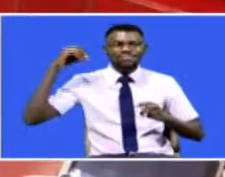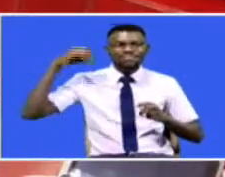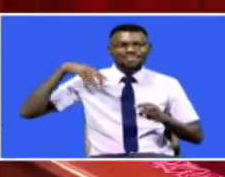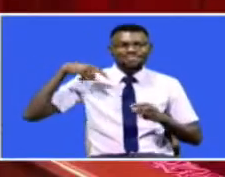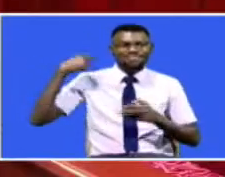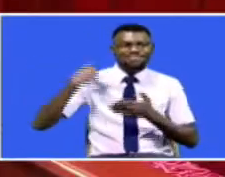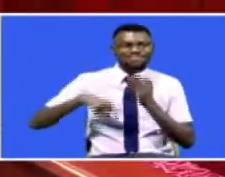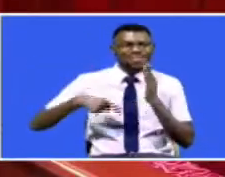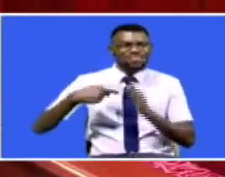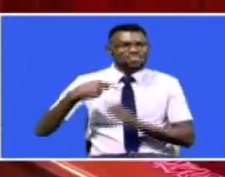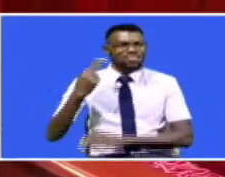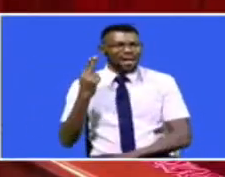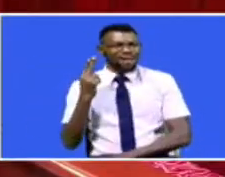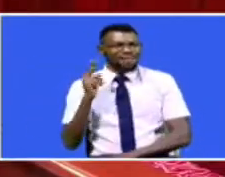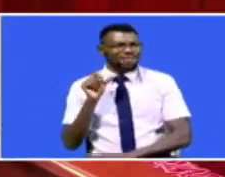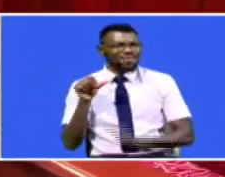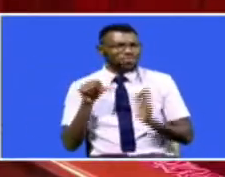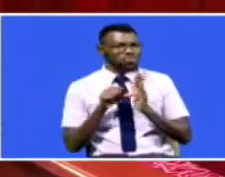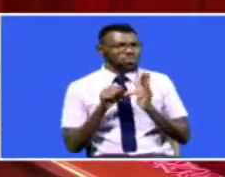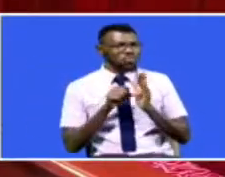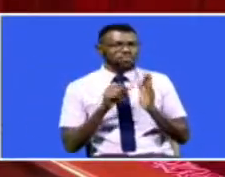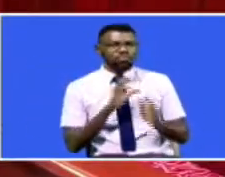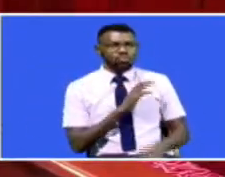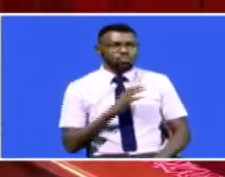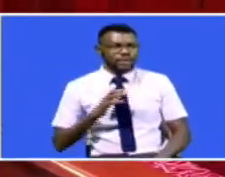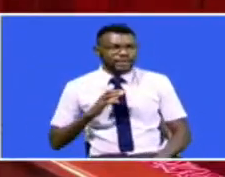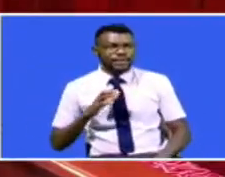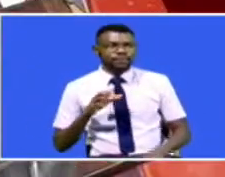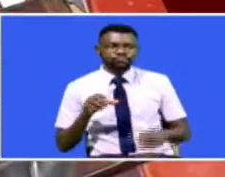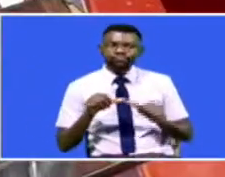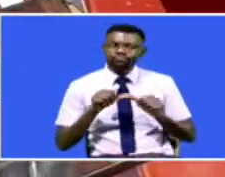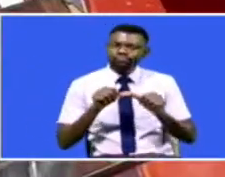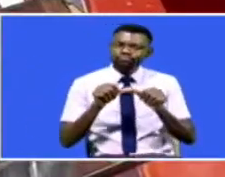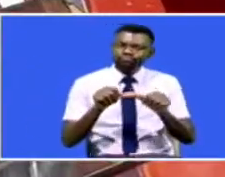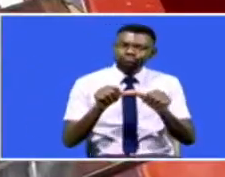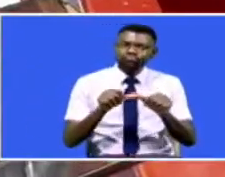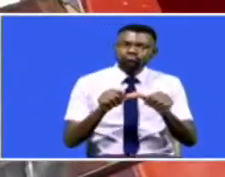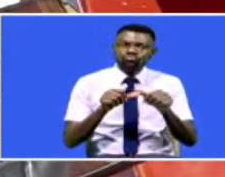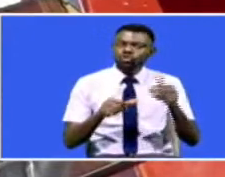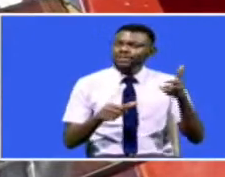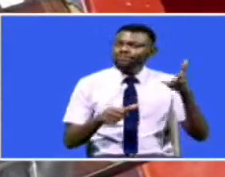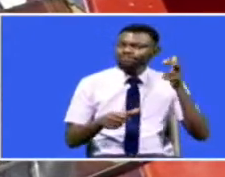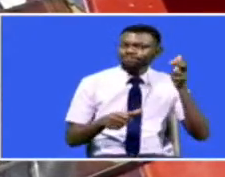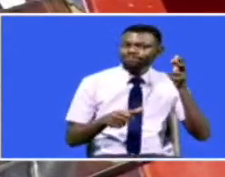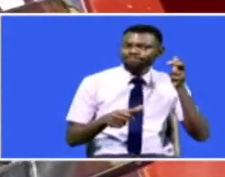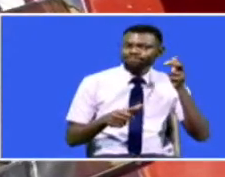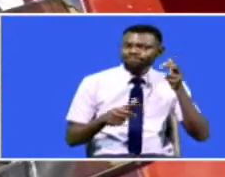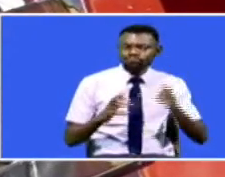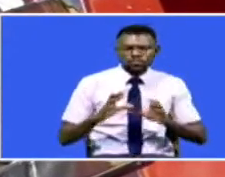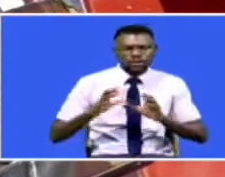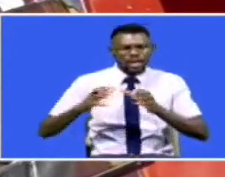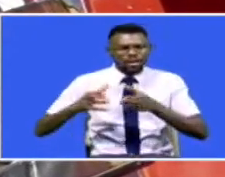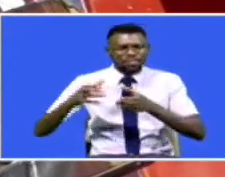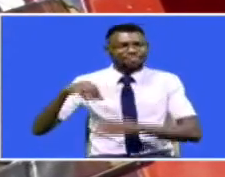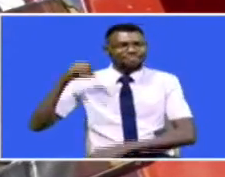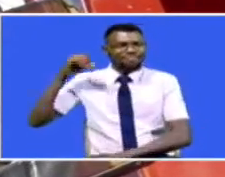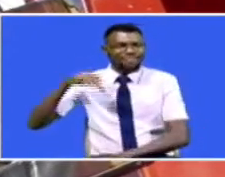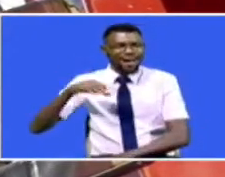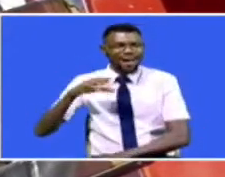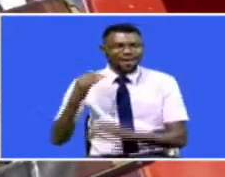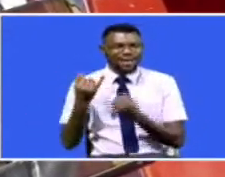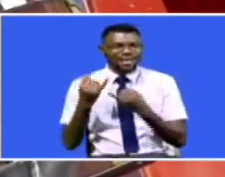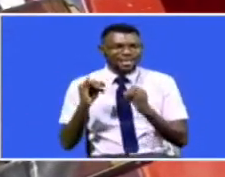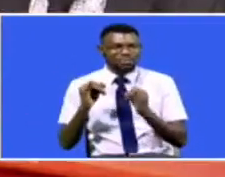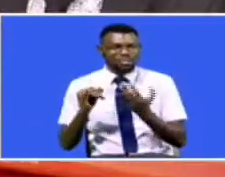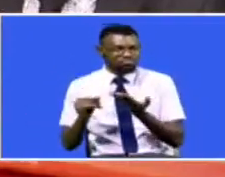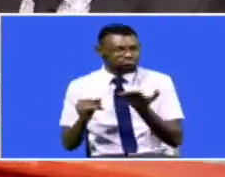has been without intrigues as the committee continues to hear from independent power producers. This time round, the committee was